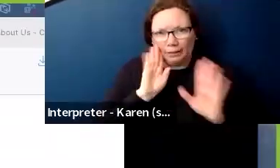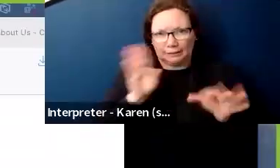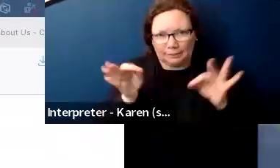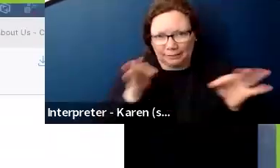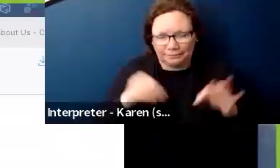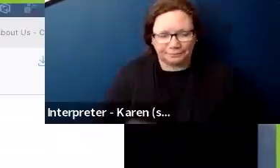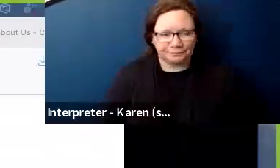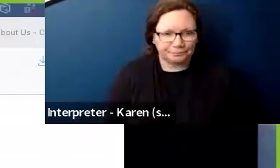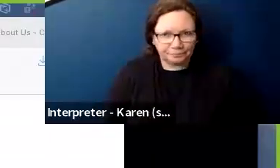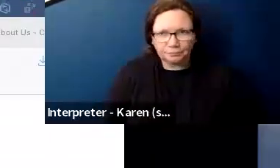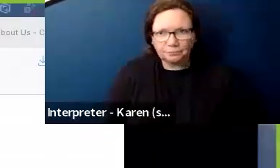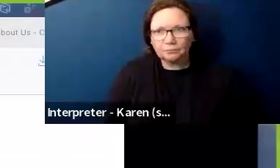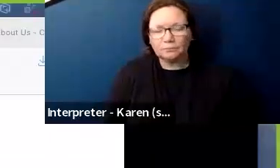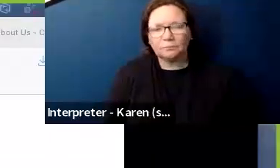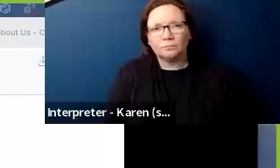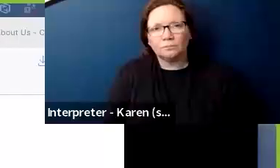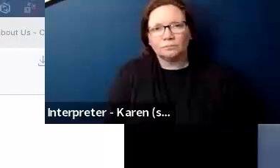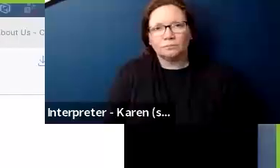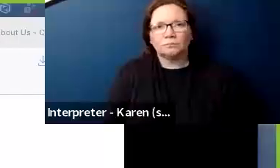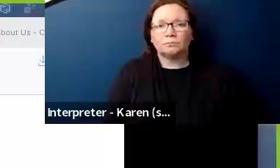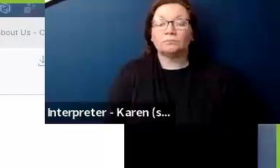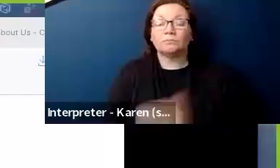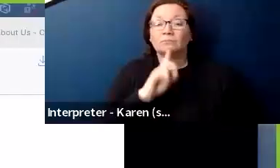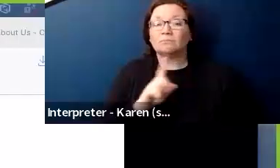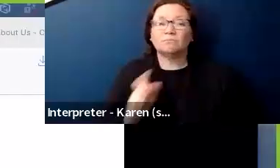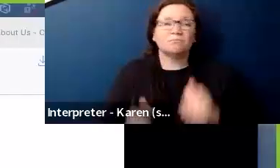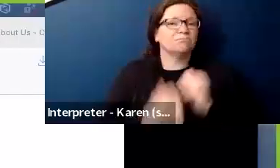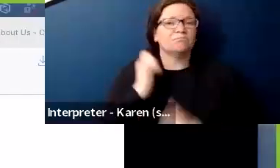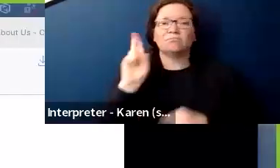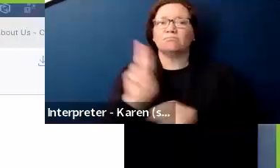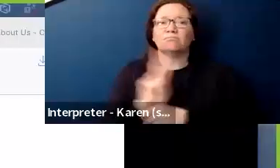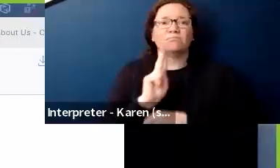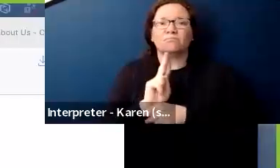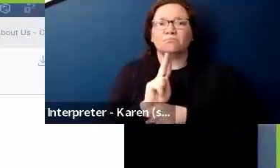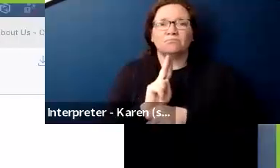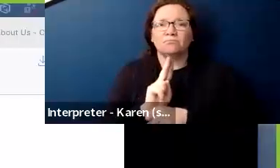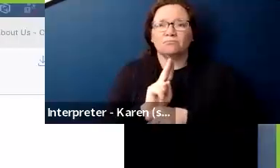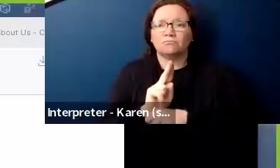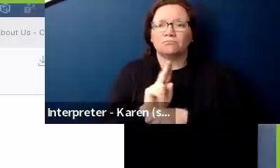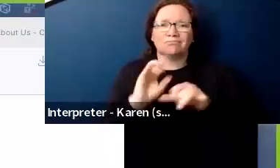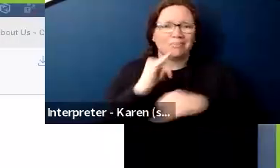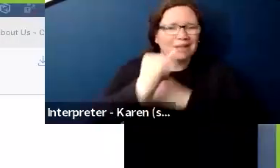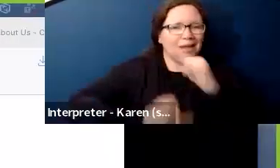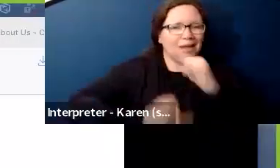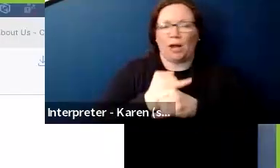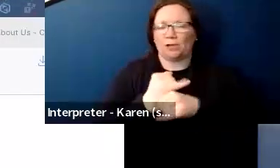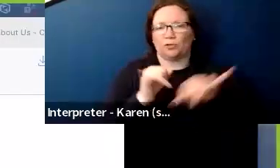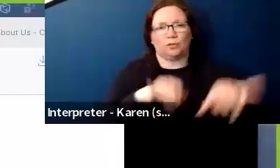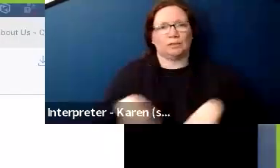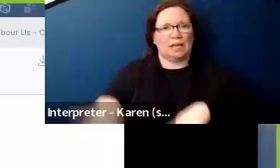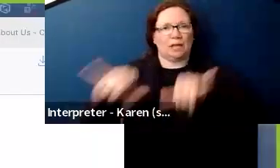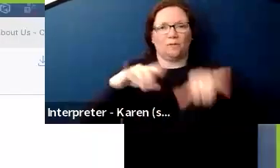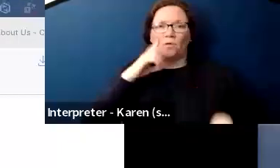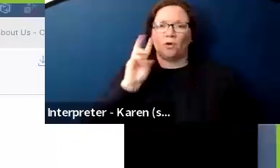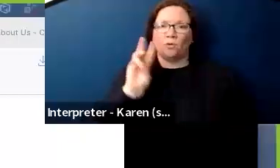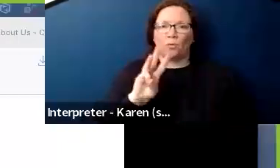Okay, so the most widely used and agreed upon sort of international standard